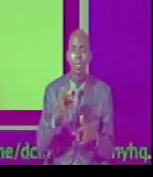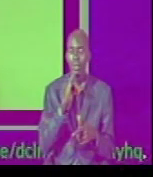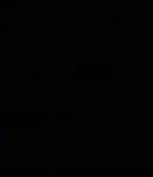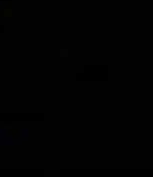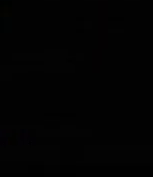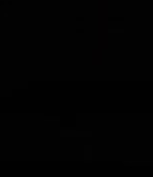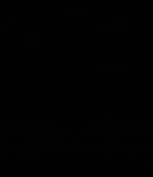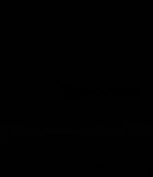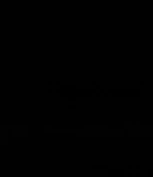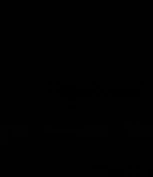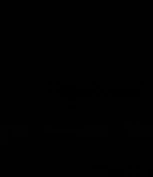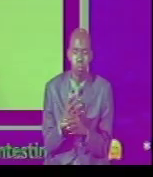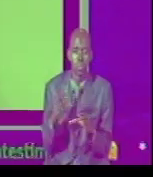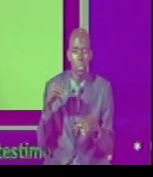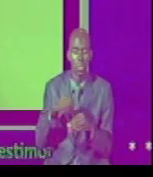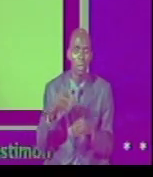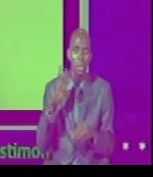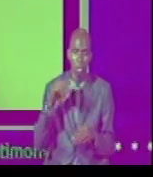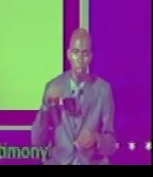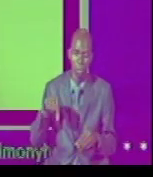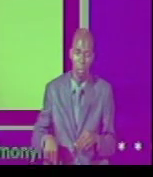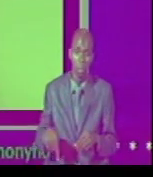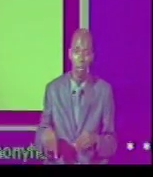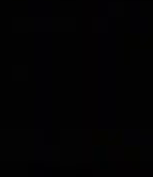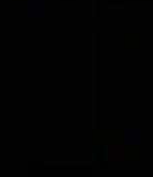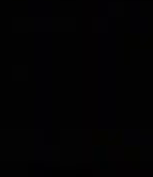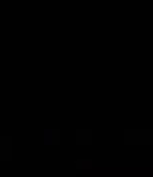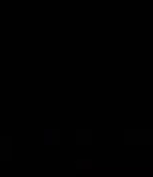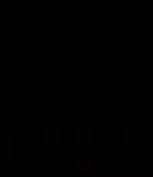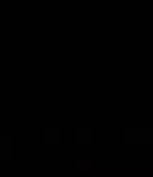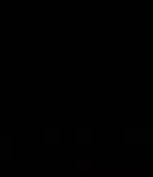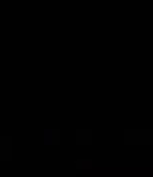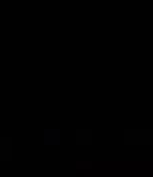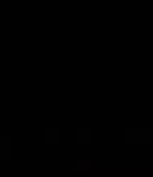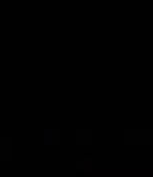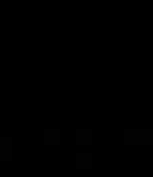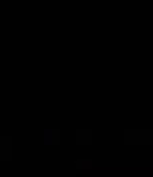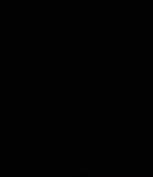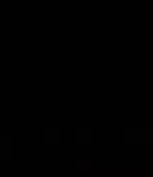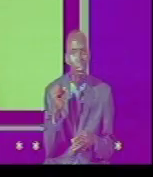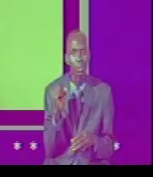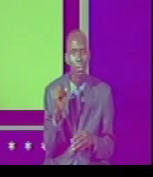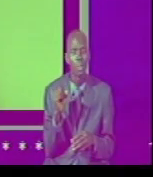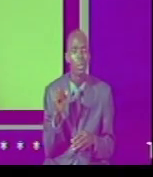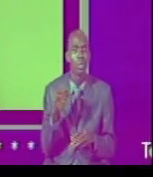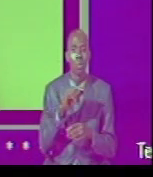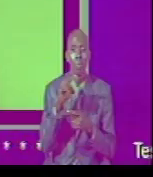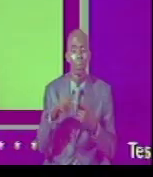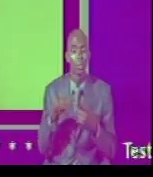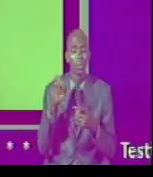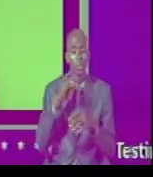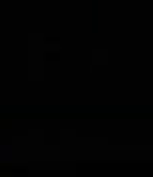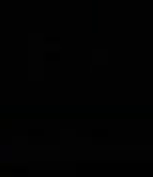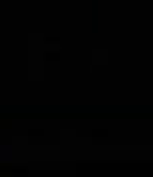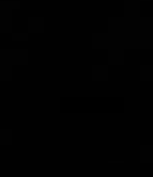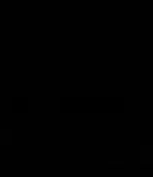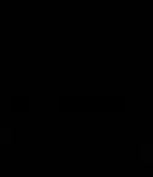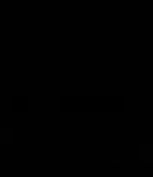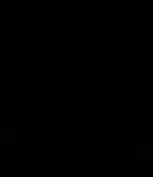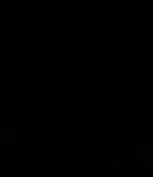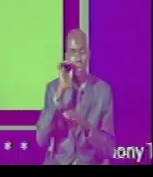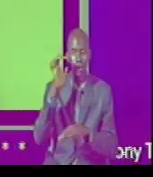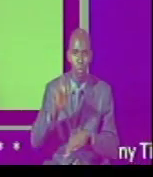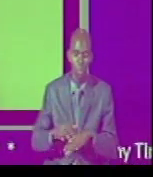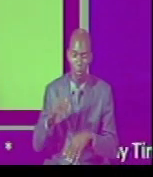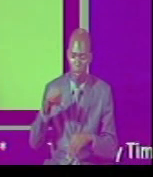But then tonight I said I was going to get my healing. And I placed my leg. And I said